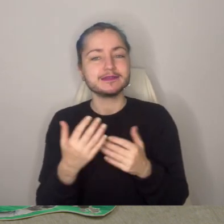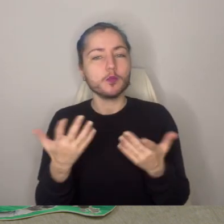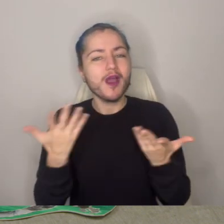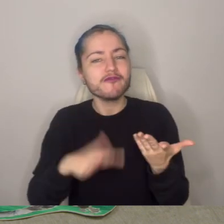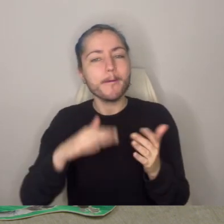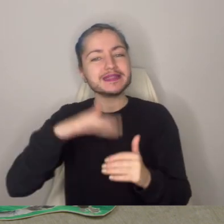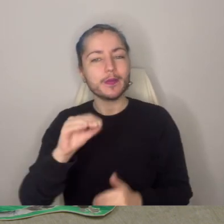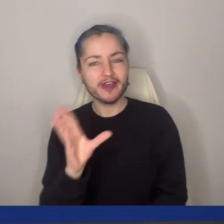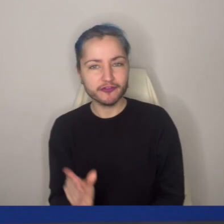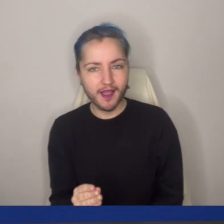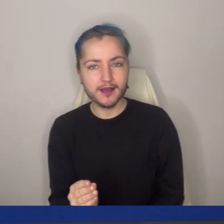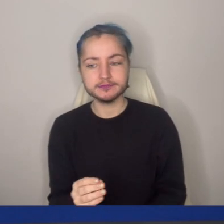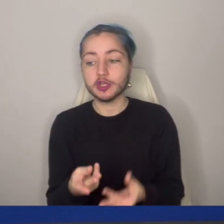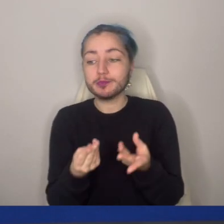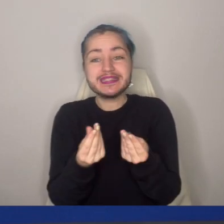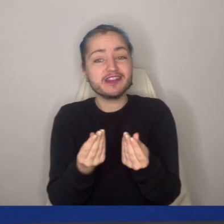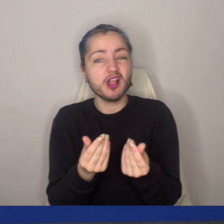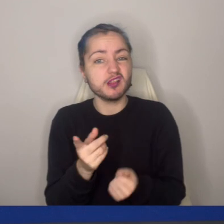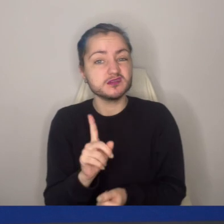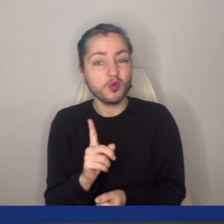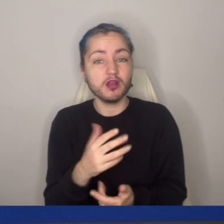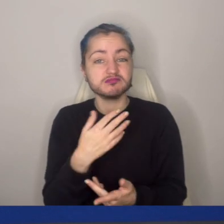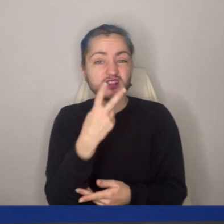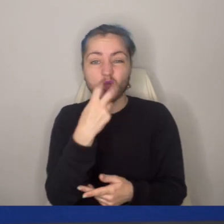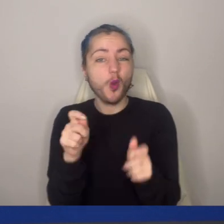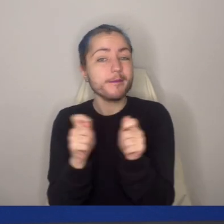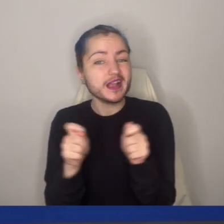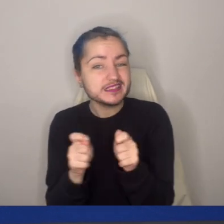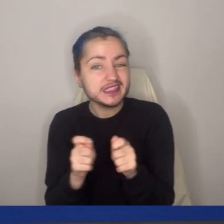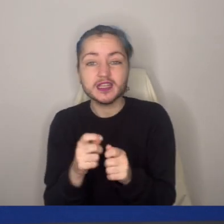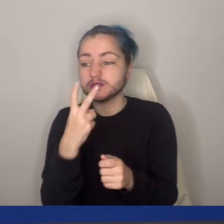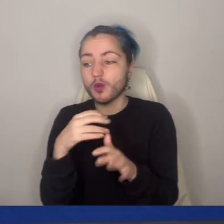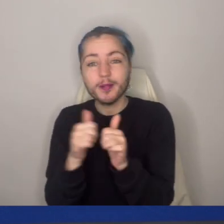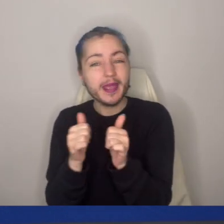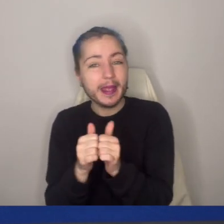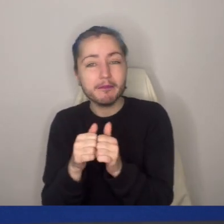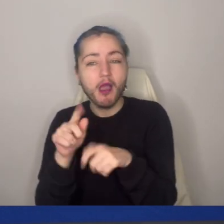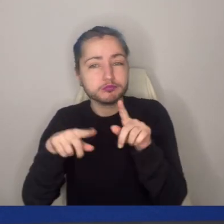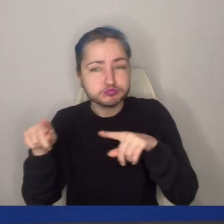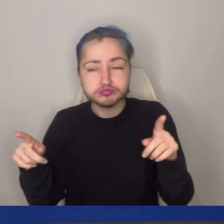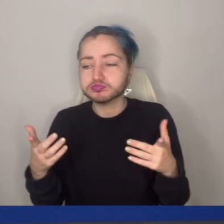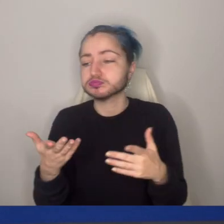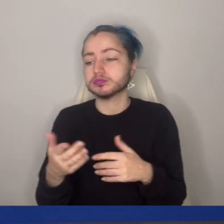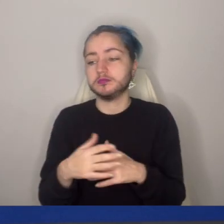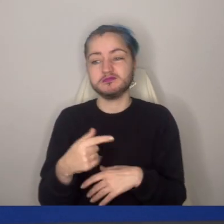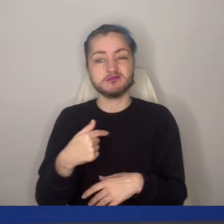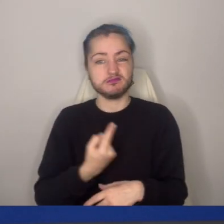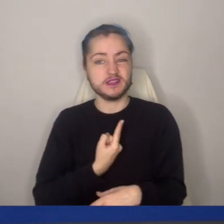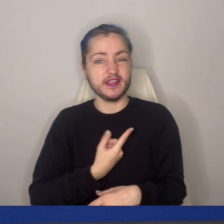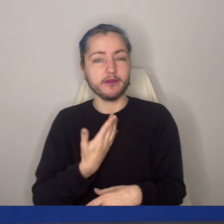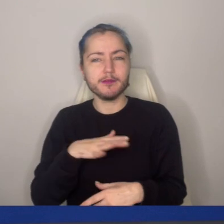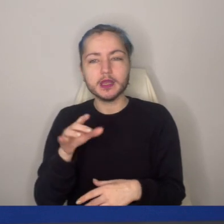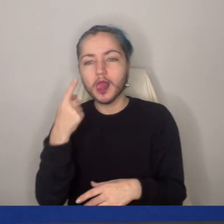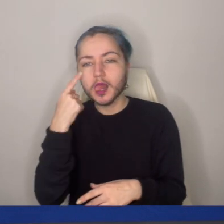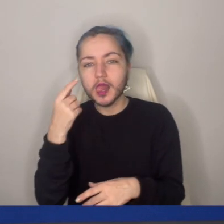be needing are old pieces, old magazines, old pieces of paper. I've already kind of cut out some stuff